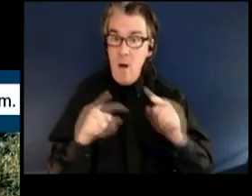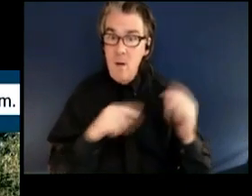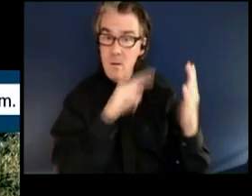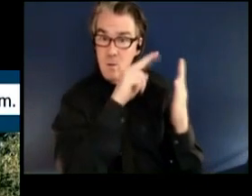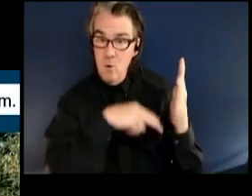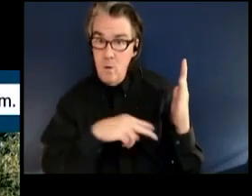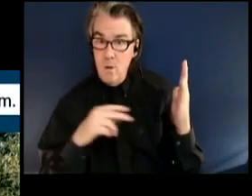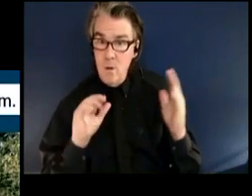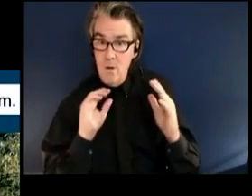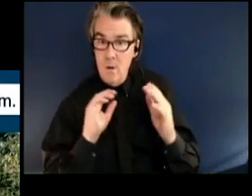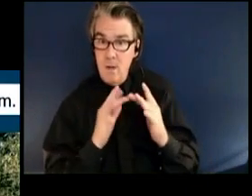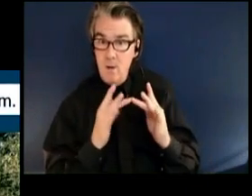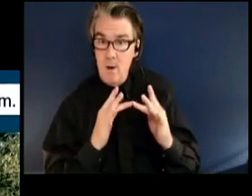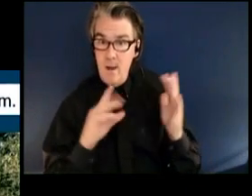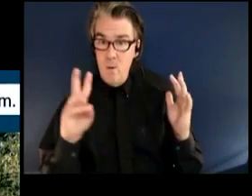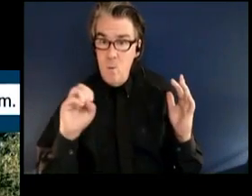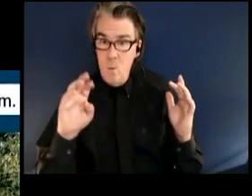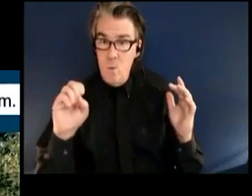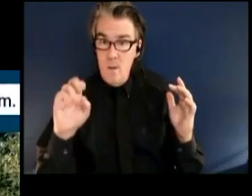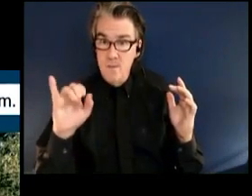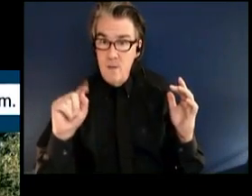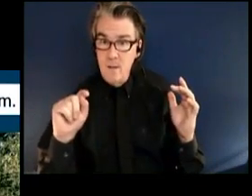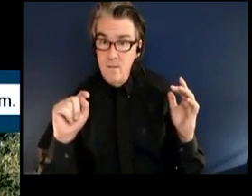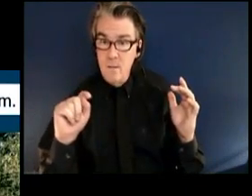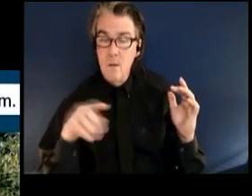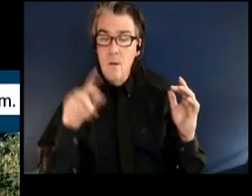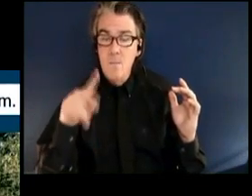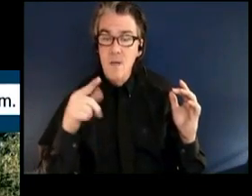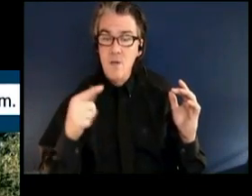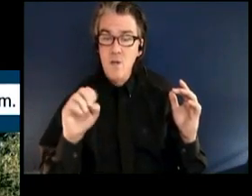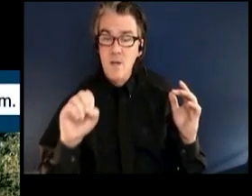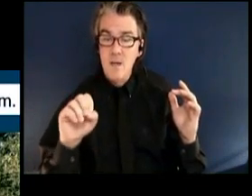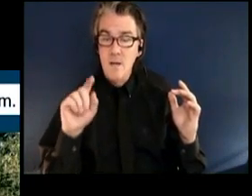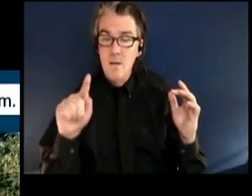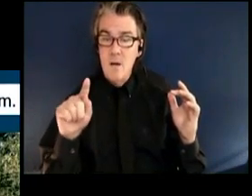pge.com/PSPS updates, or you can call us at